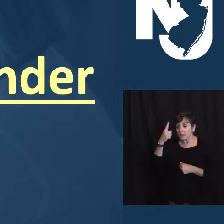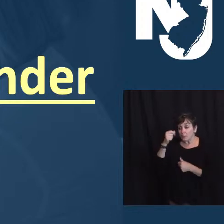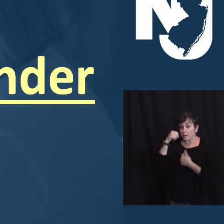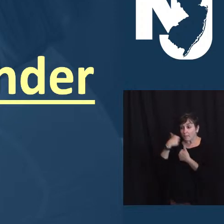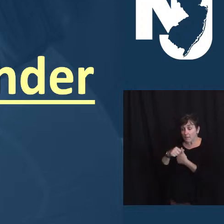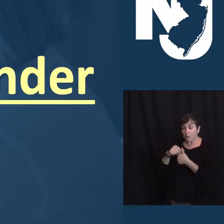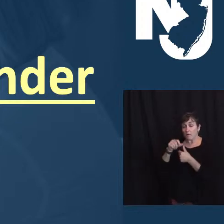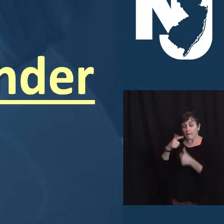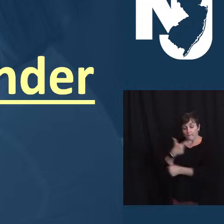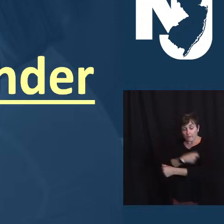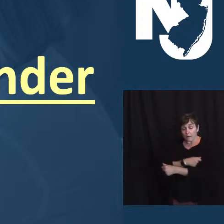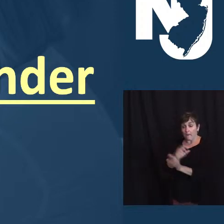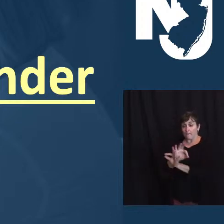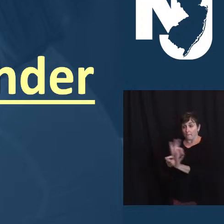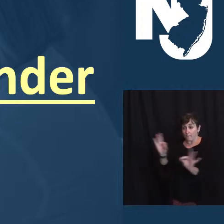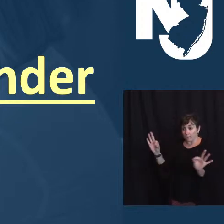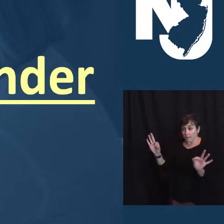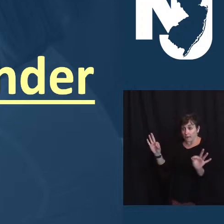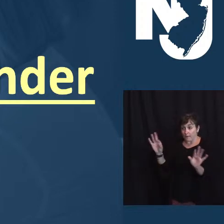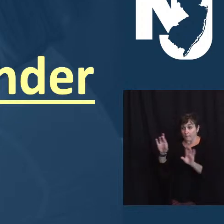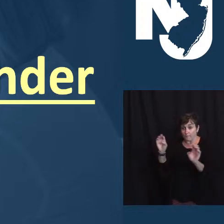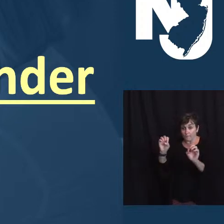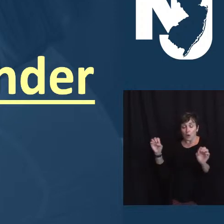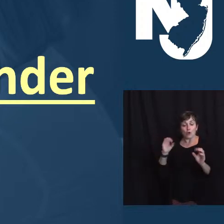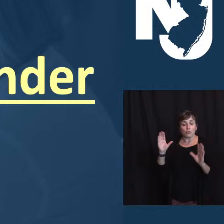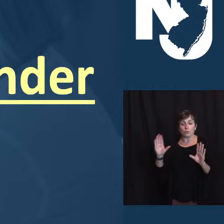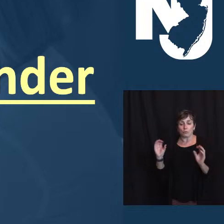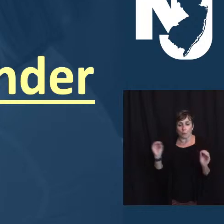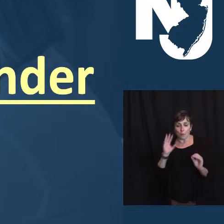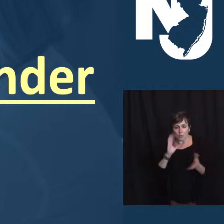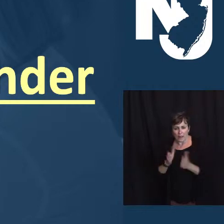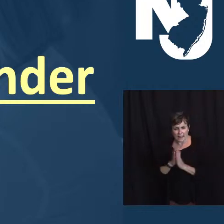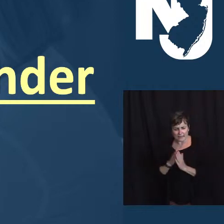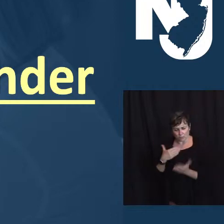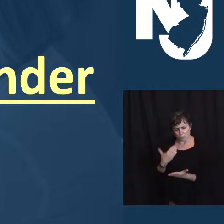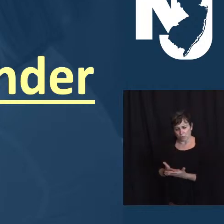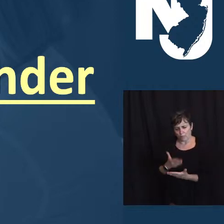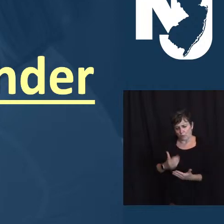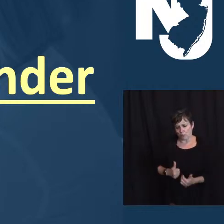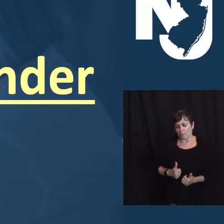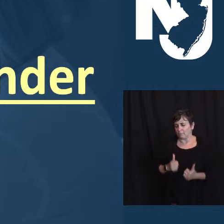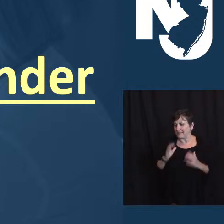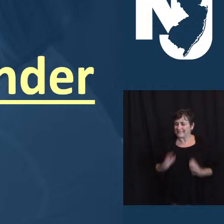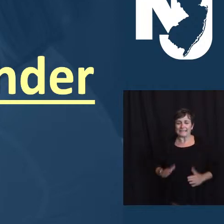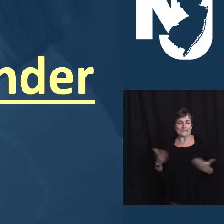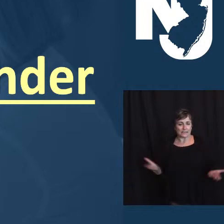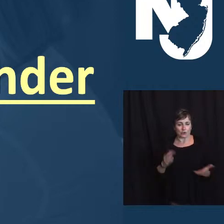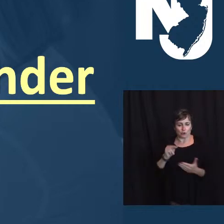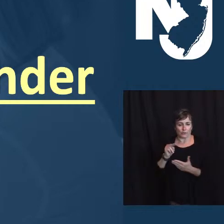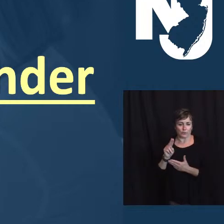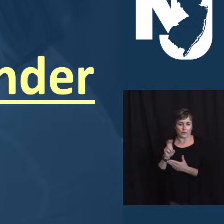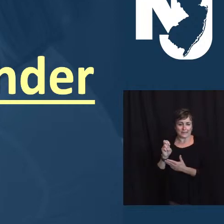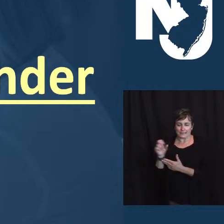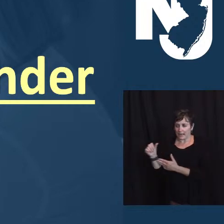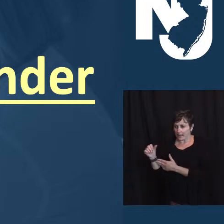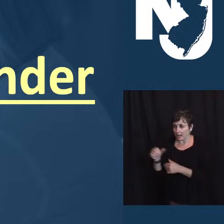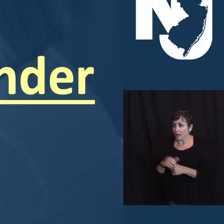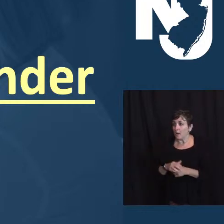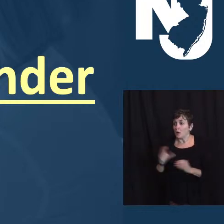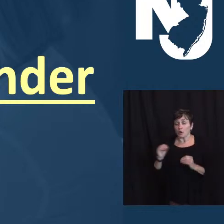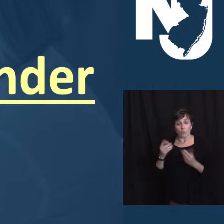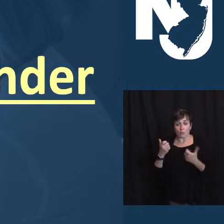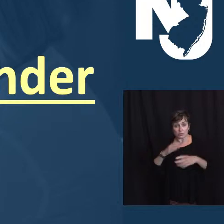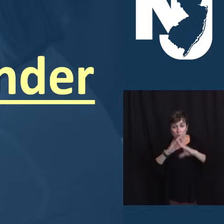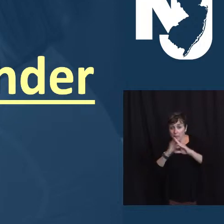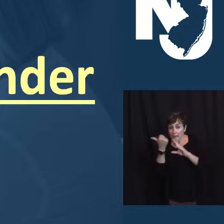and no one will ask your immigration status. There are no roadblocks preventing anyone who wants to get the vaccine from getting their shot.